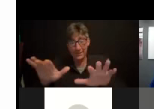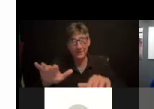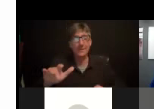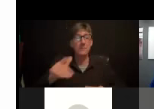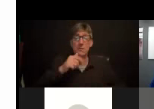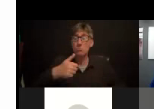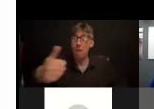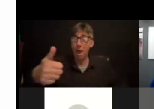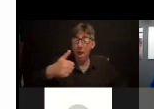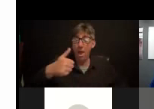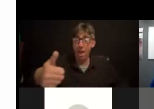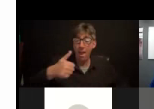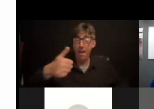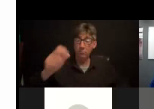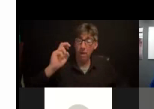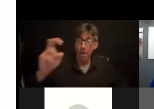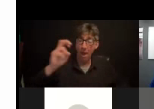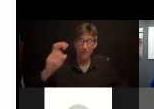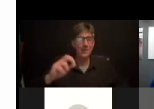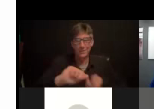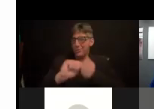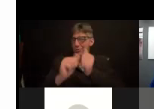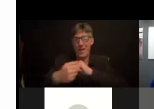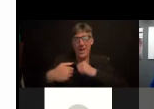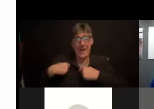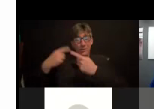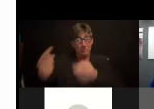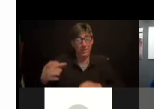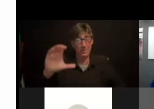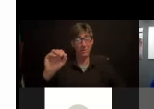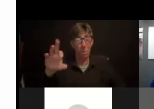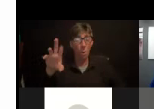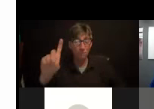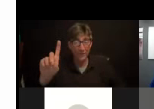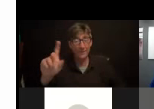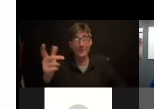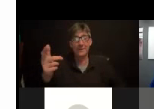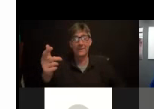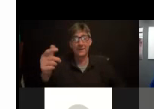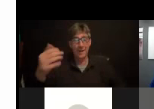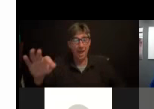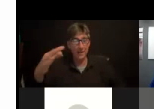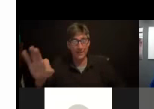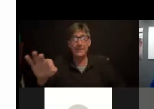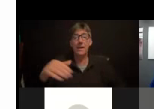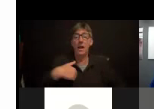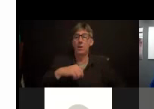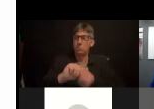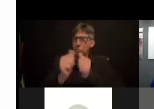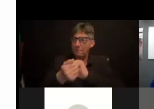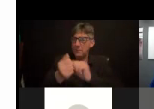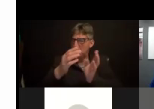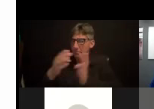COVID. And because of that, when we rebuild, we will be using and leveraging our transformation plans as part of Rail Vision for commuter